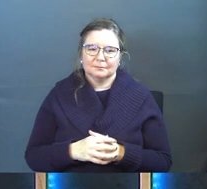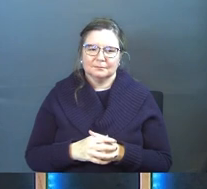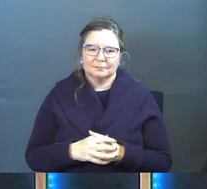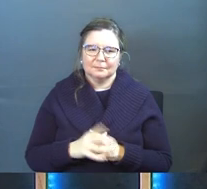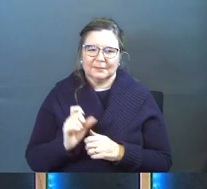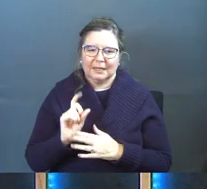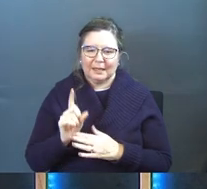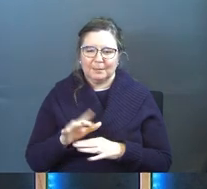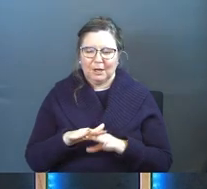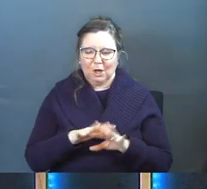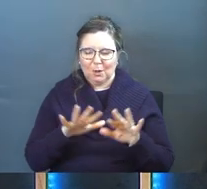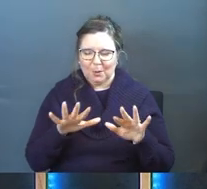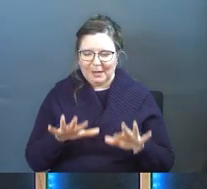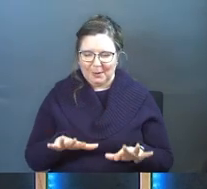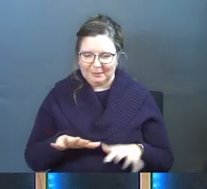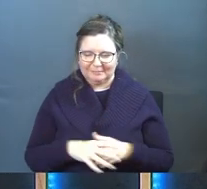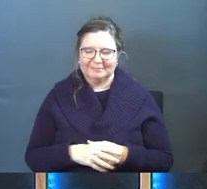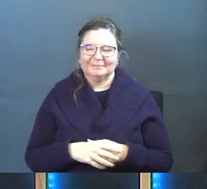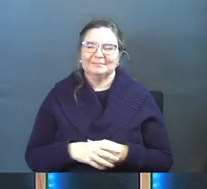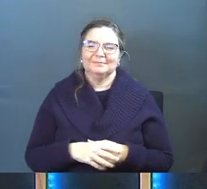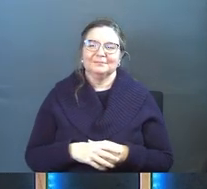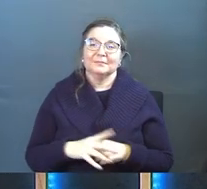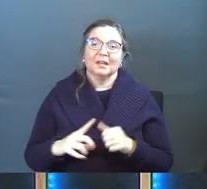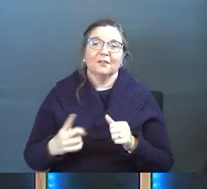I'll take a minute and slow down.